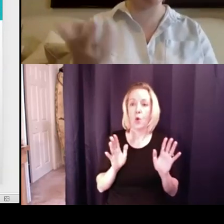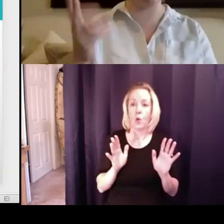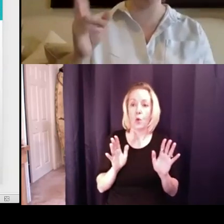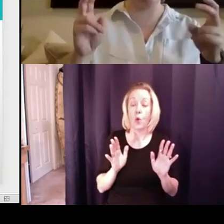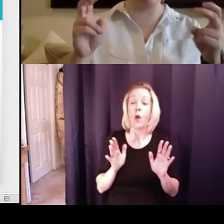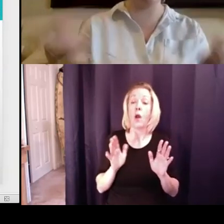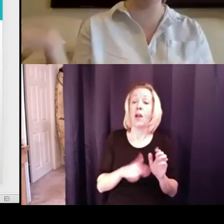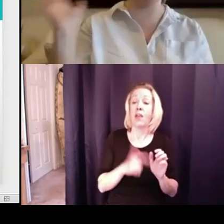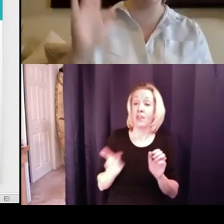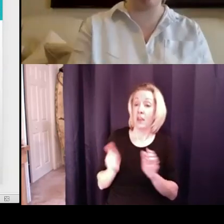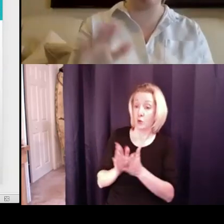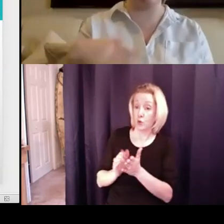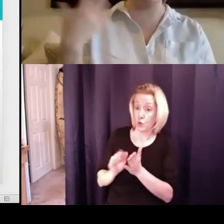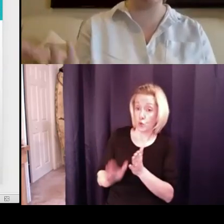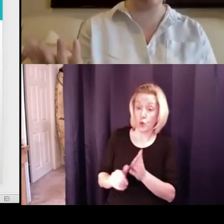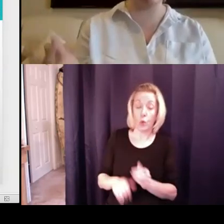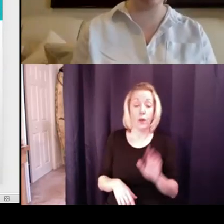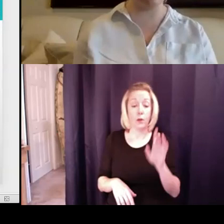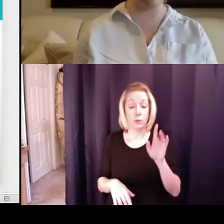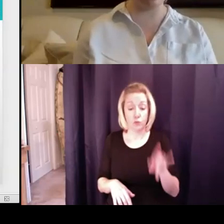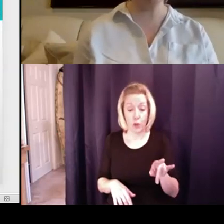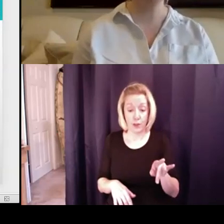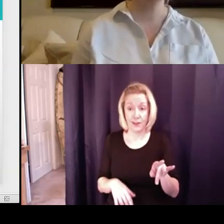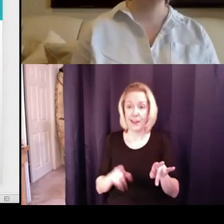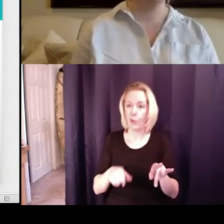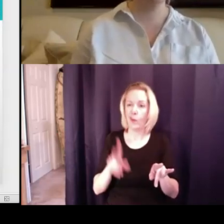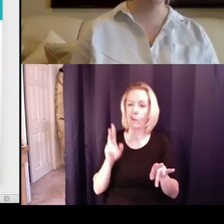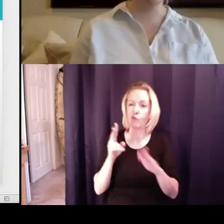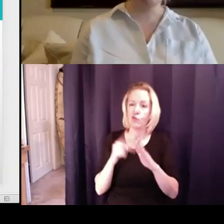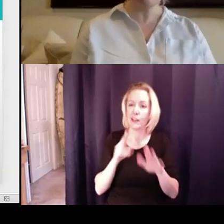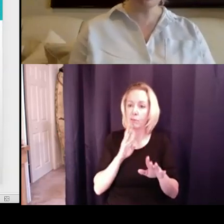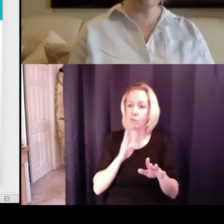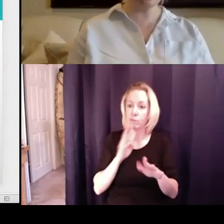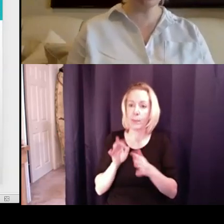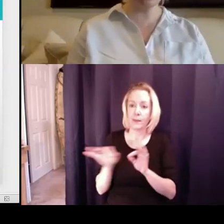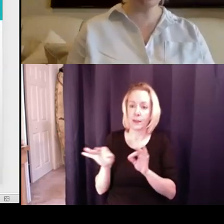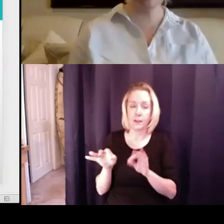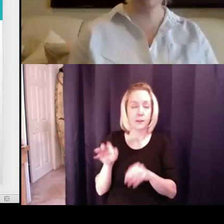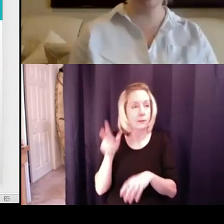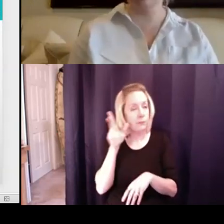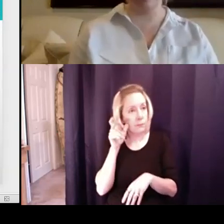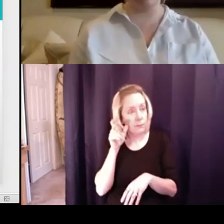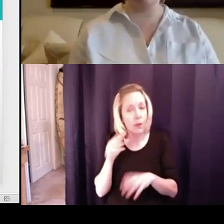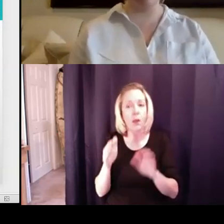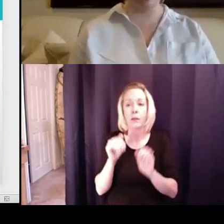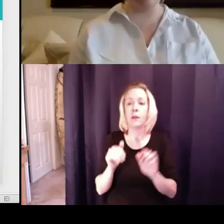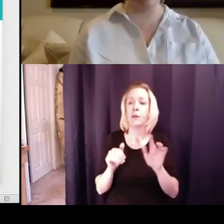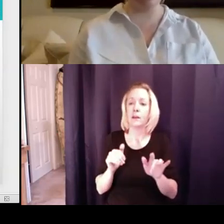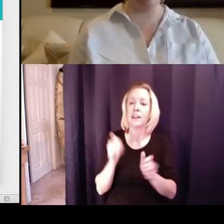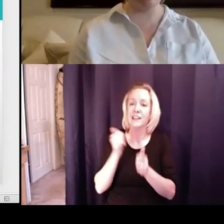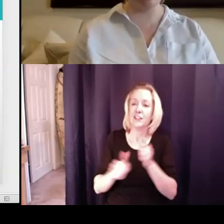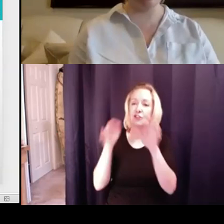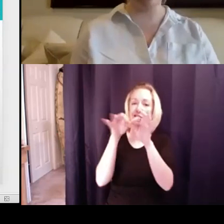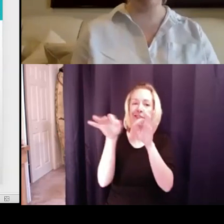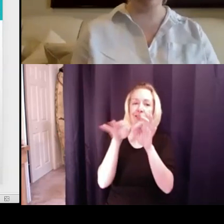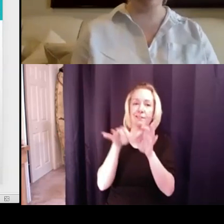sentence stops. So the page is finished, they press it again, and the next page is read. At school, for some children that we were having a hard